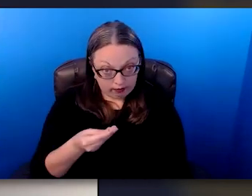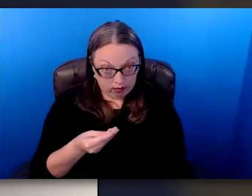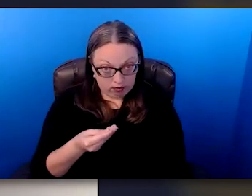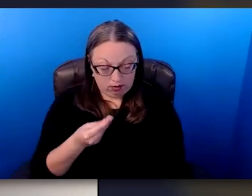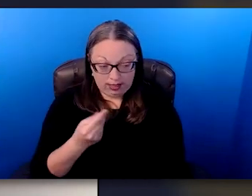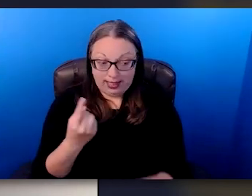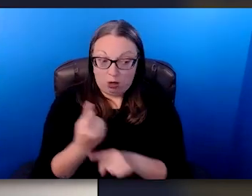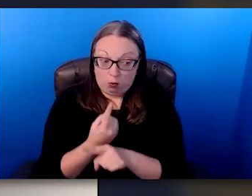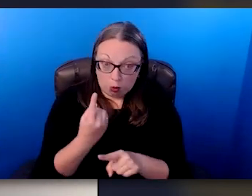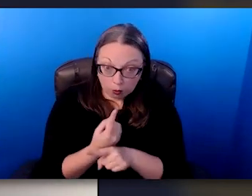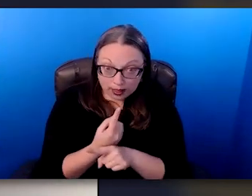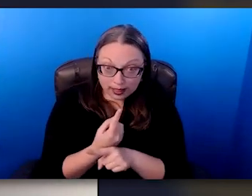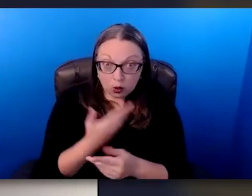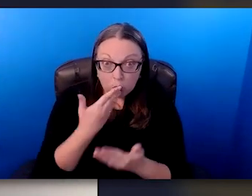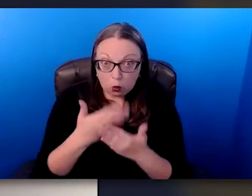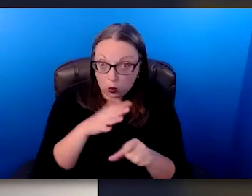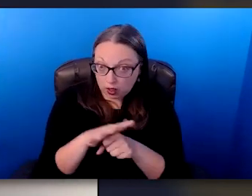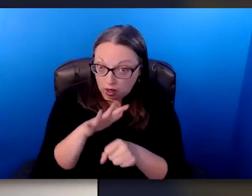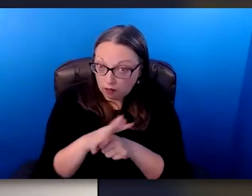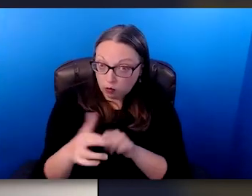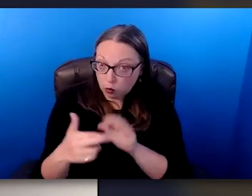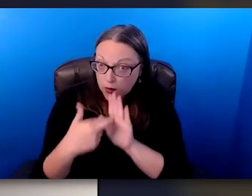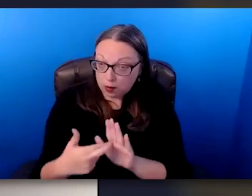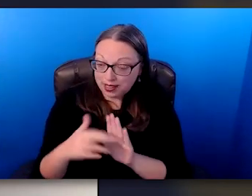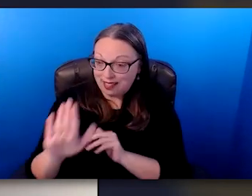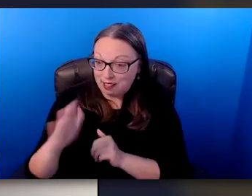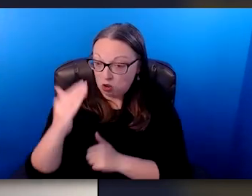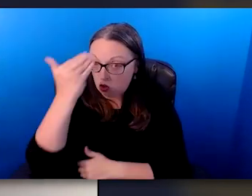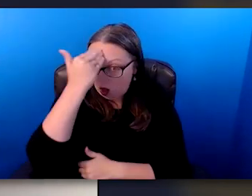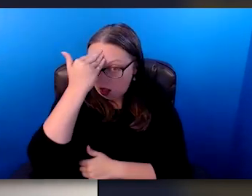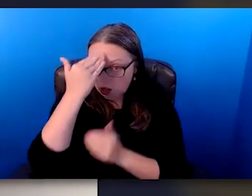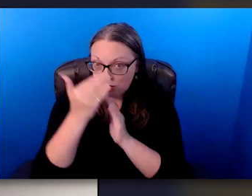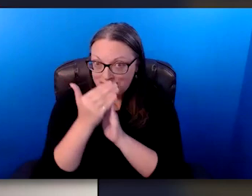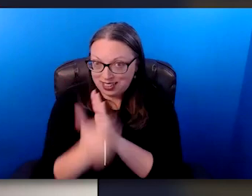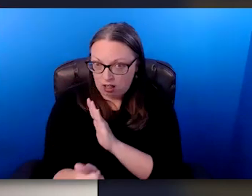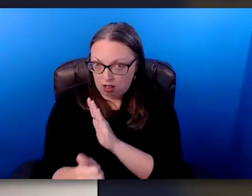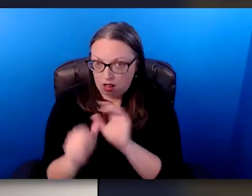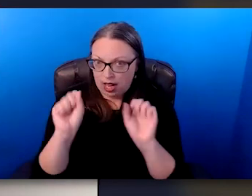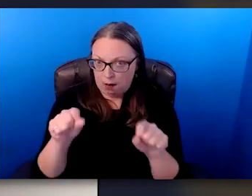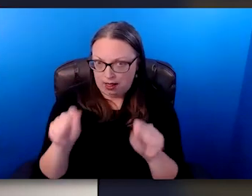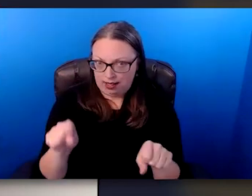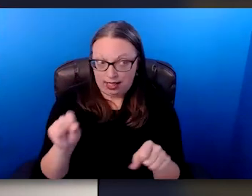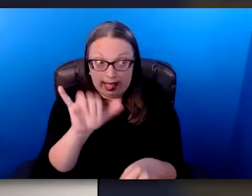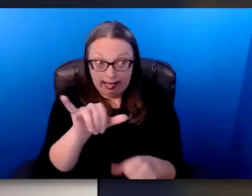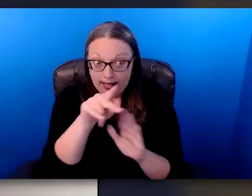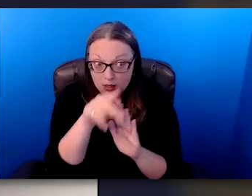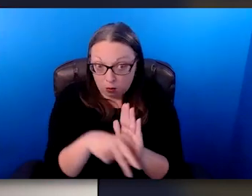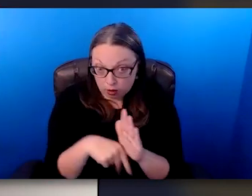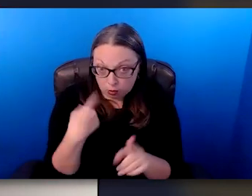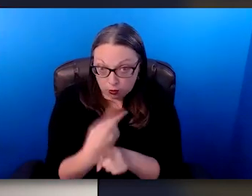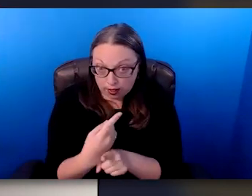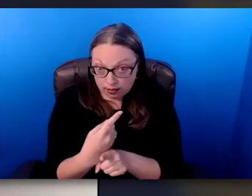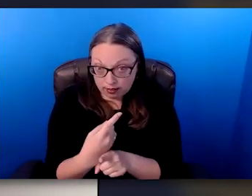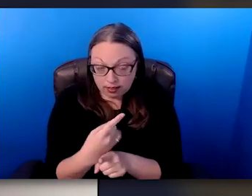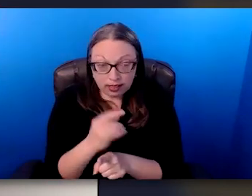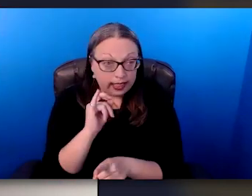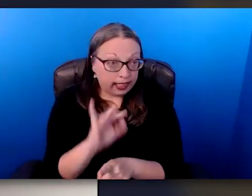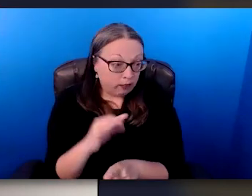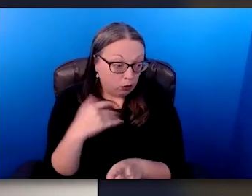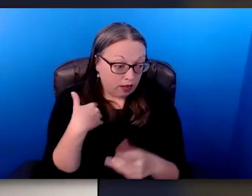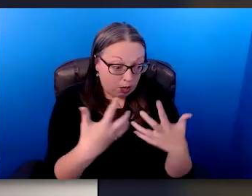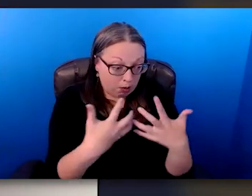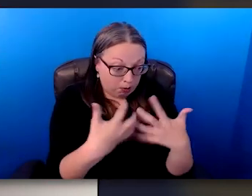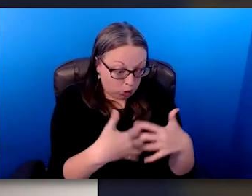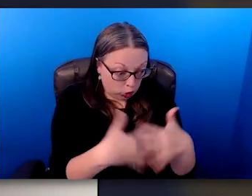appropriately or adequately represents their knowledge, skill, and ability. And that's the principle, right? Whether someone has had a machine produce